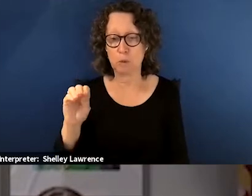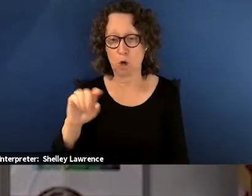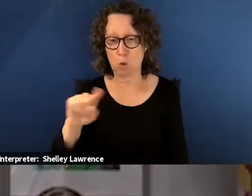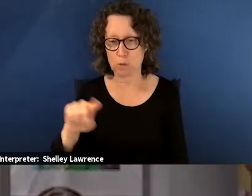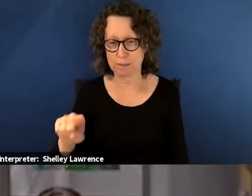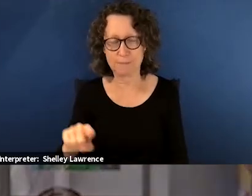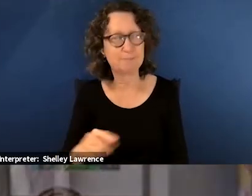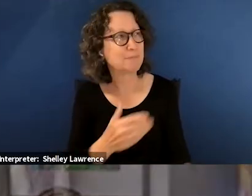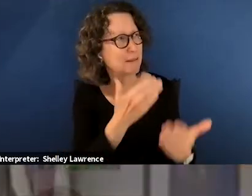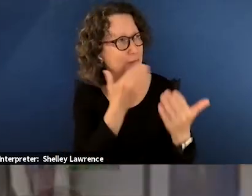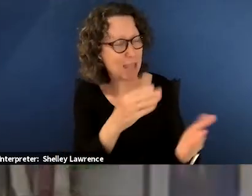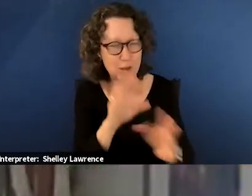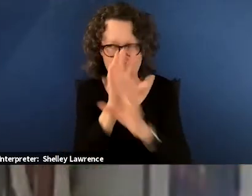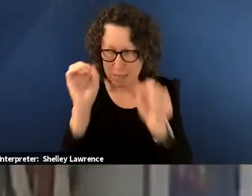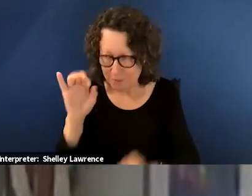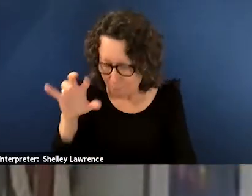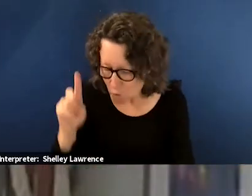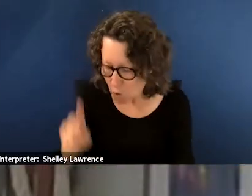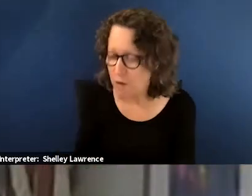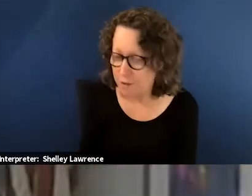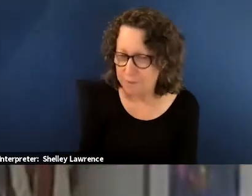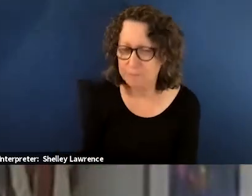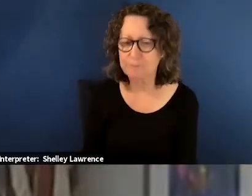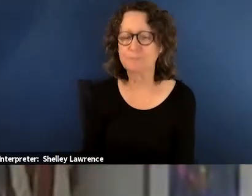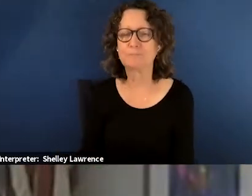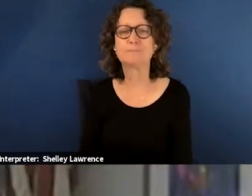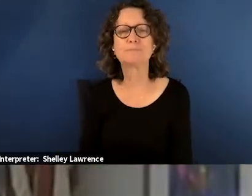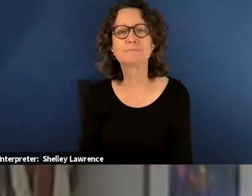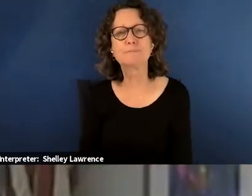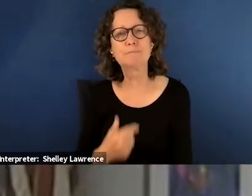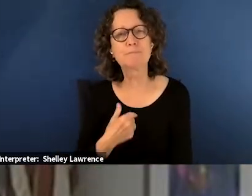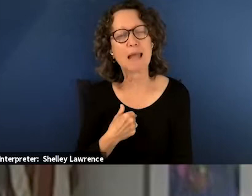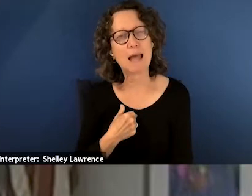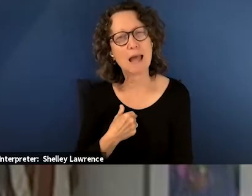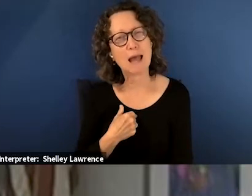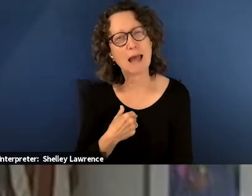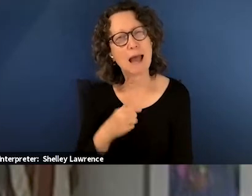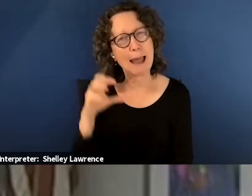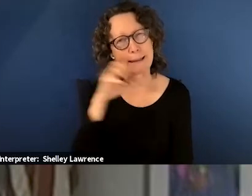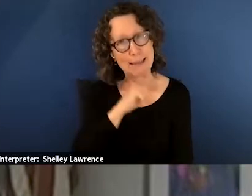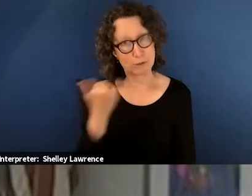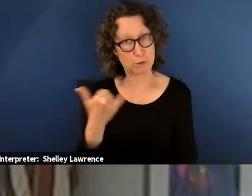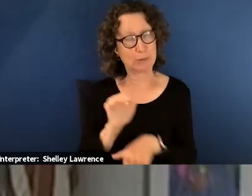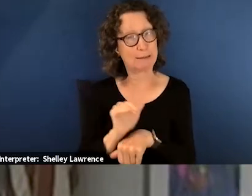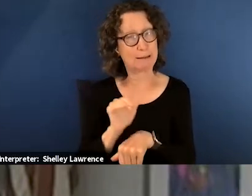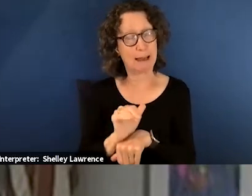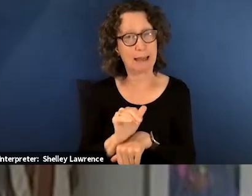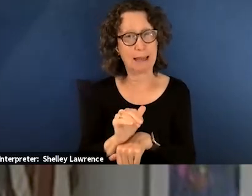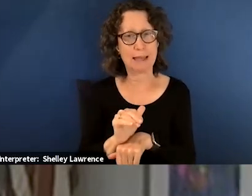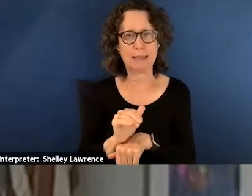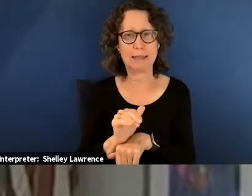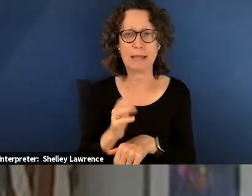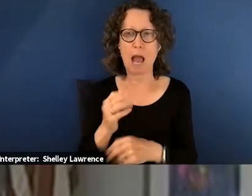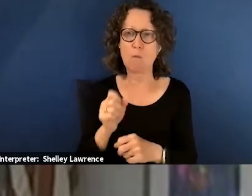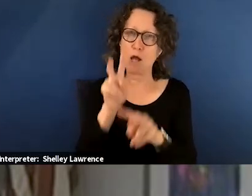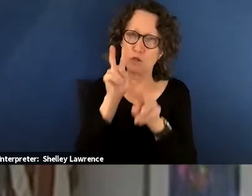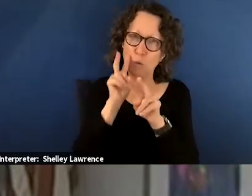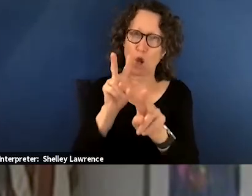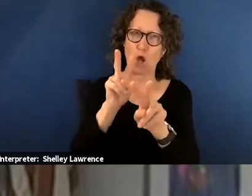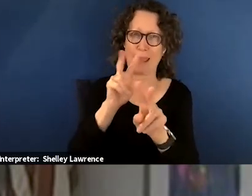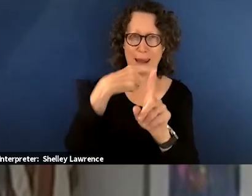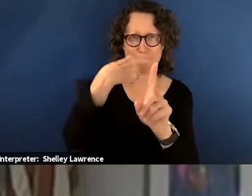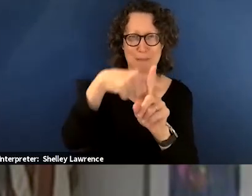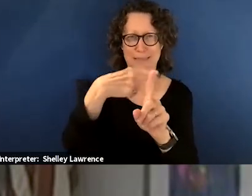you. Thank you, President Ford. I guess tonight I just want to look at the